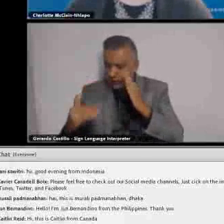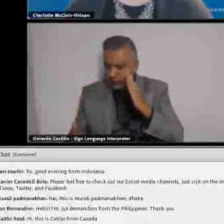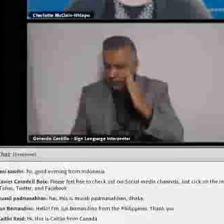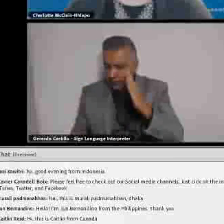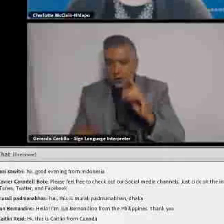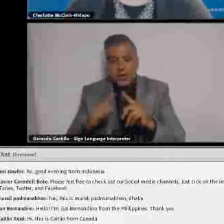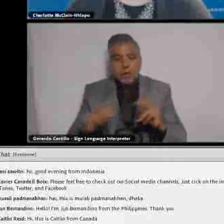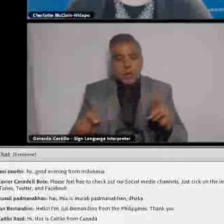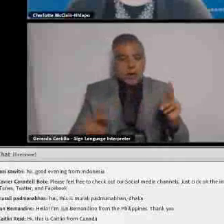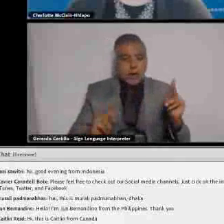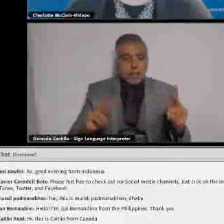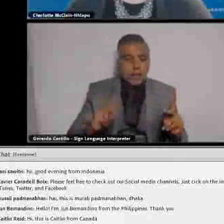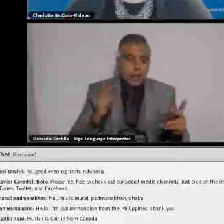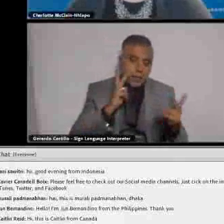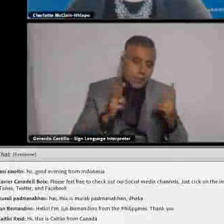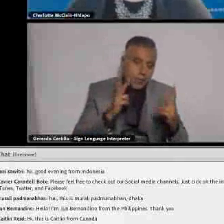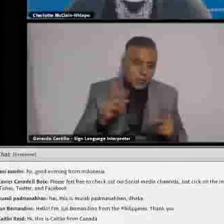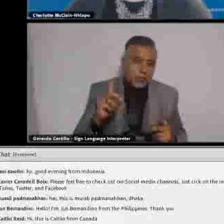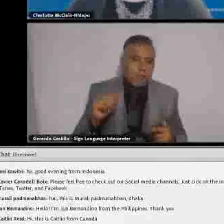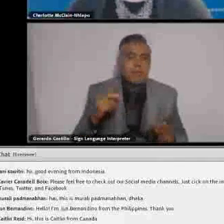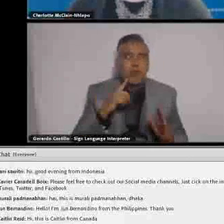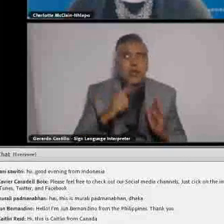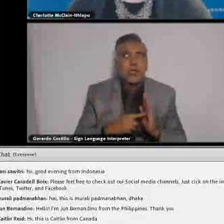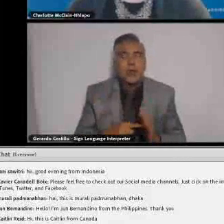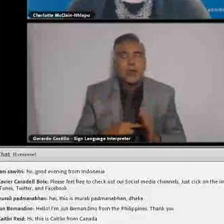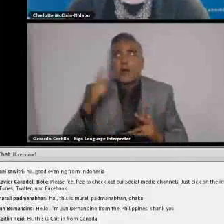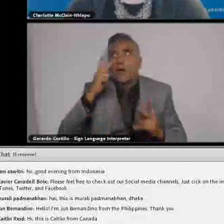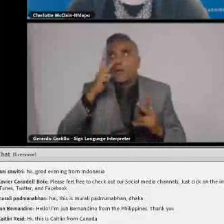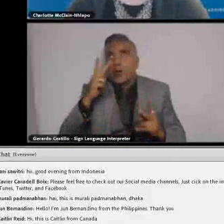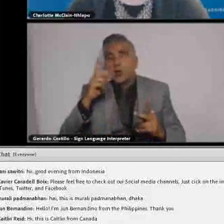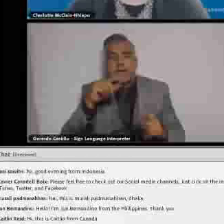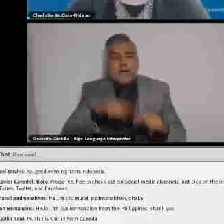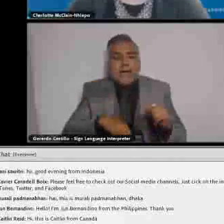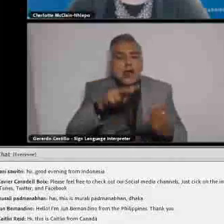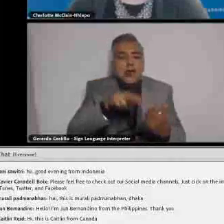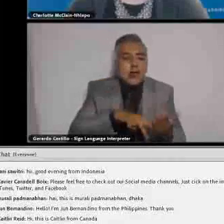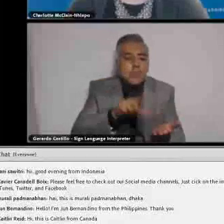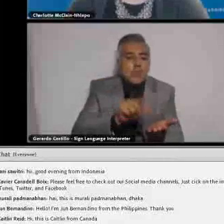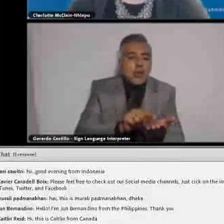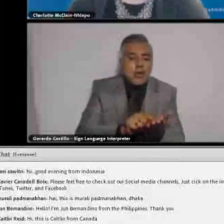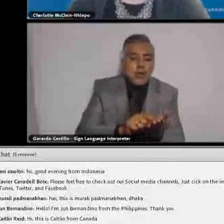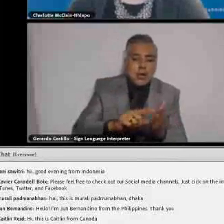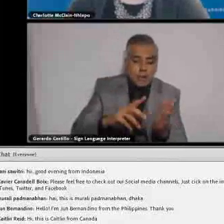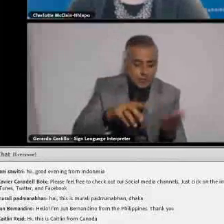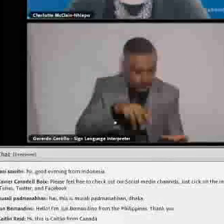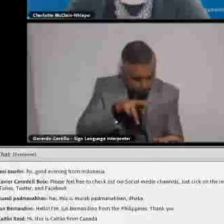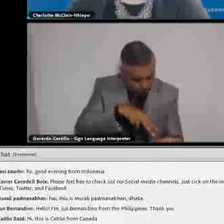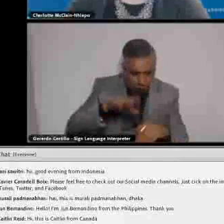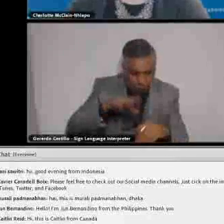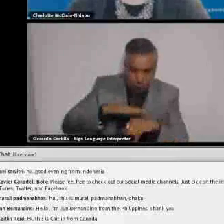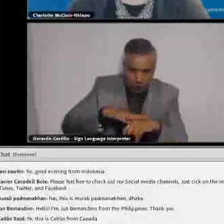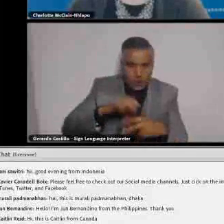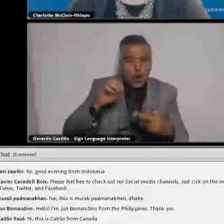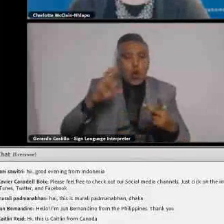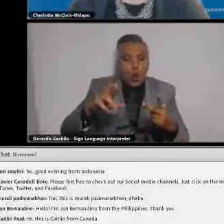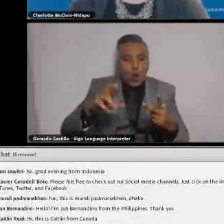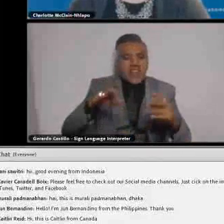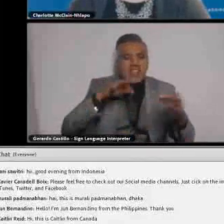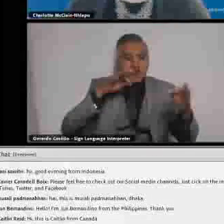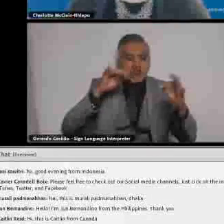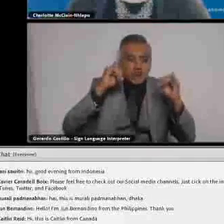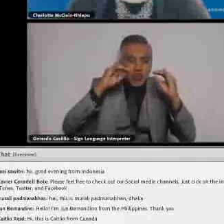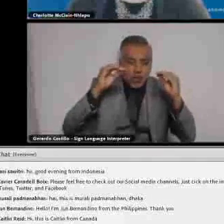people with visual disabilities may not, obviously they won't be able to read print warnings or get evacuation or other